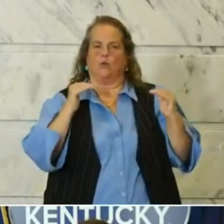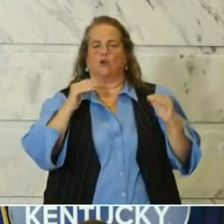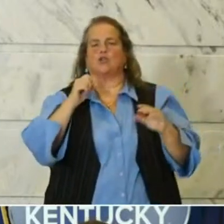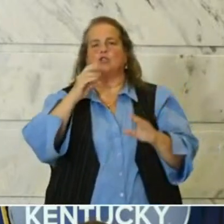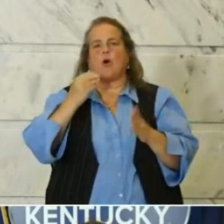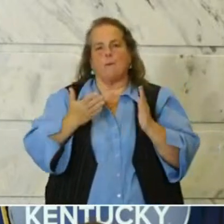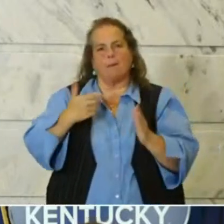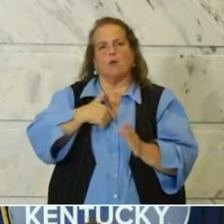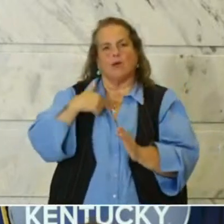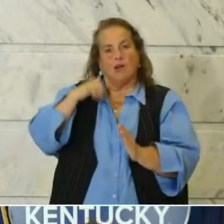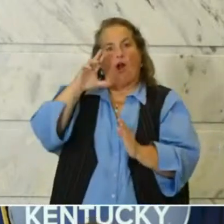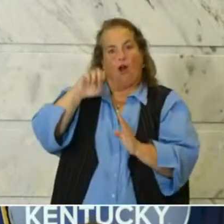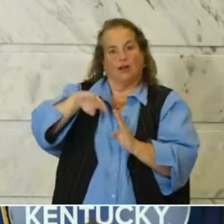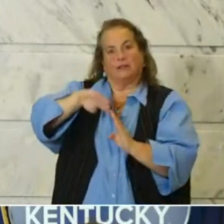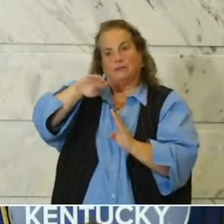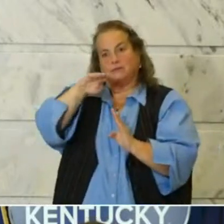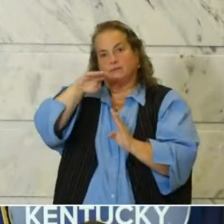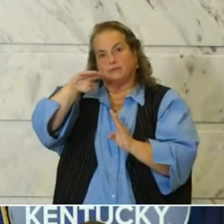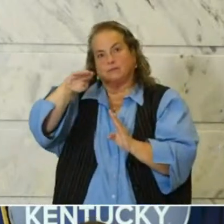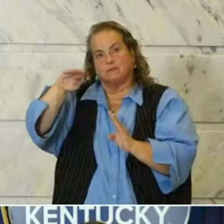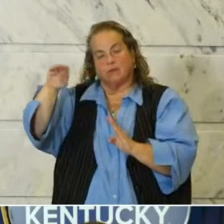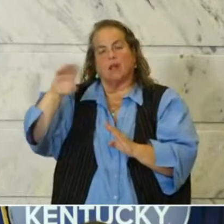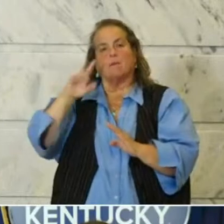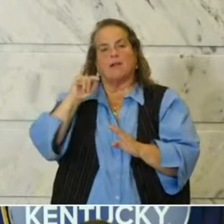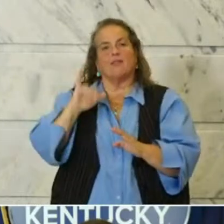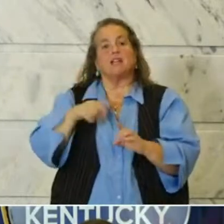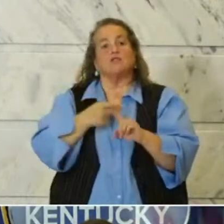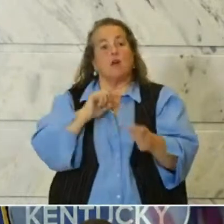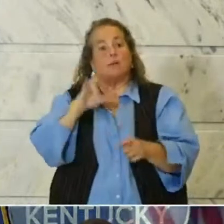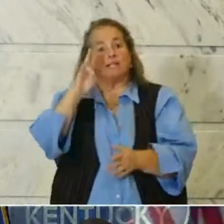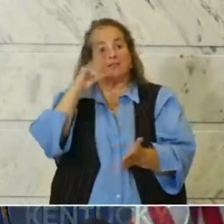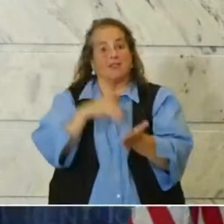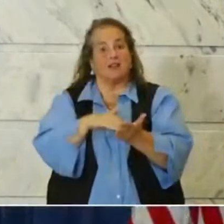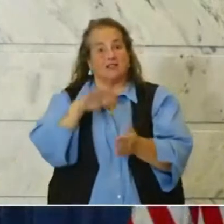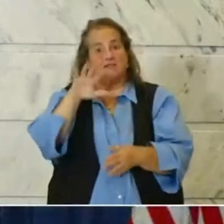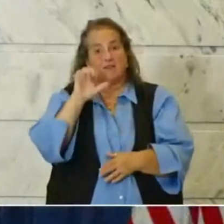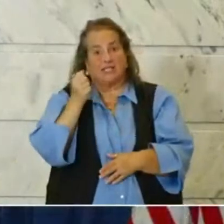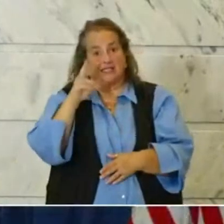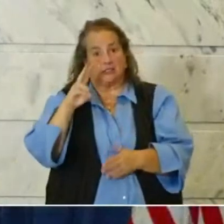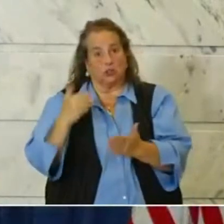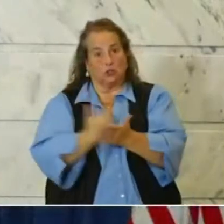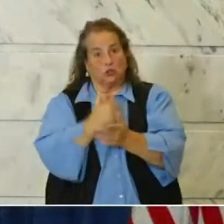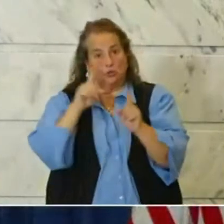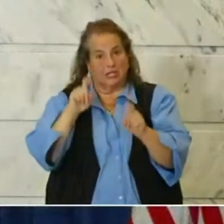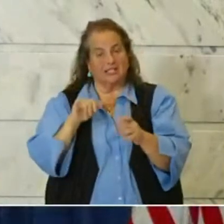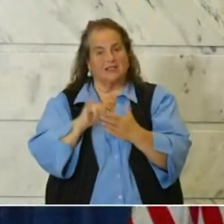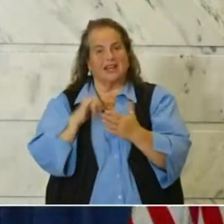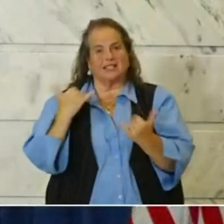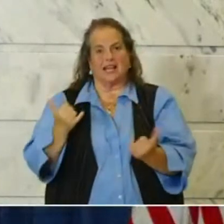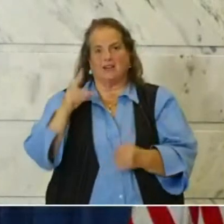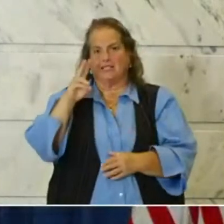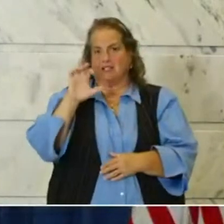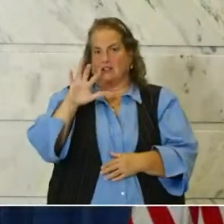day. It's out of 7,516 new tests, which bring us up to